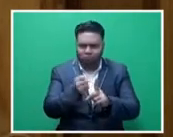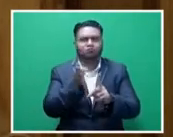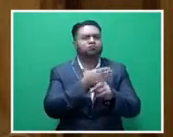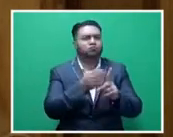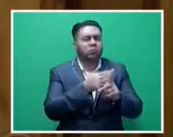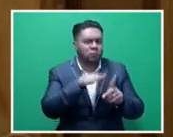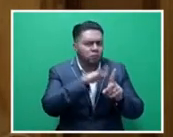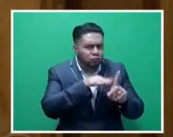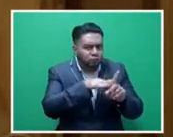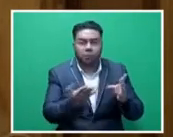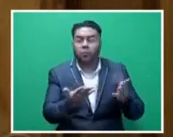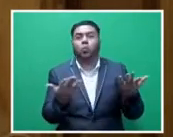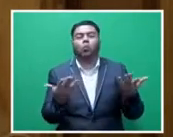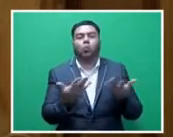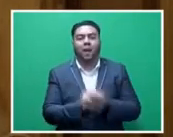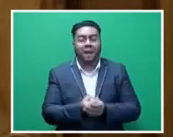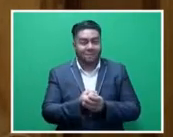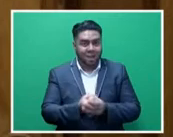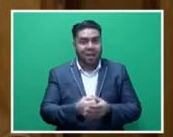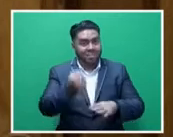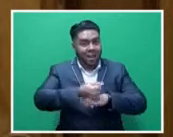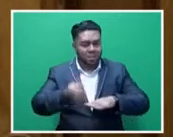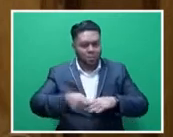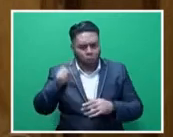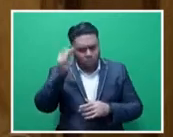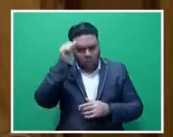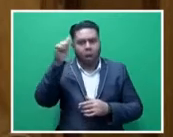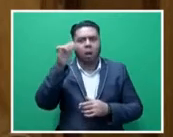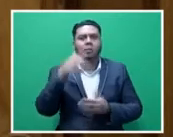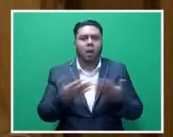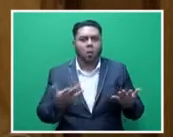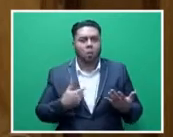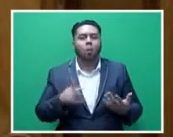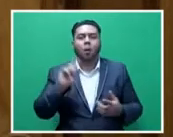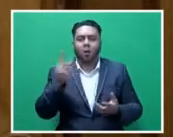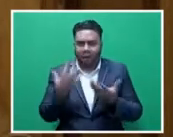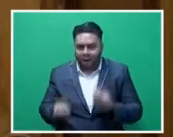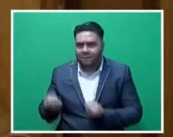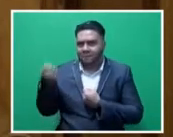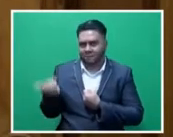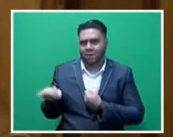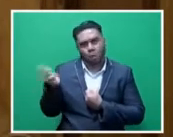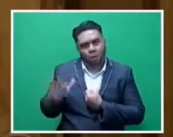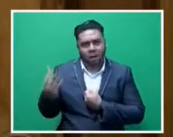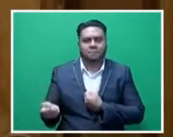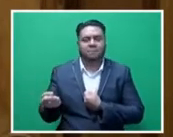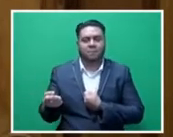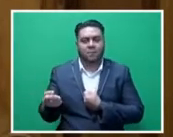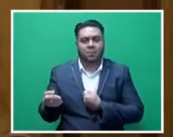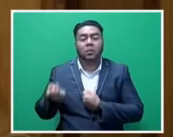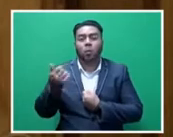report gives the government a baseline on what is in existence. Of course, we must note what is in existence, and of course, the areas